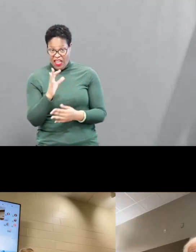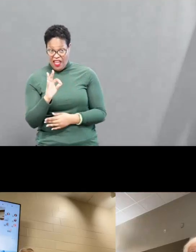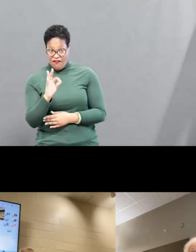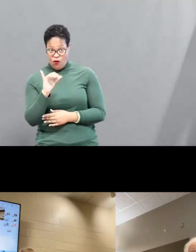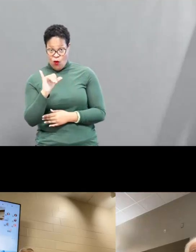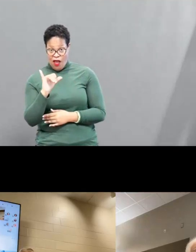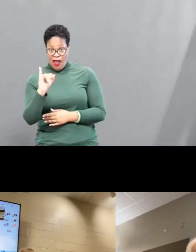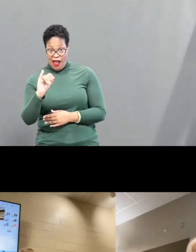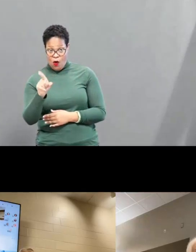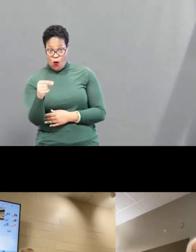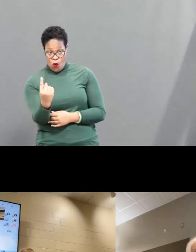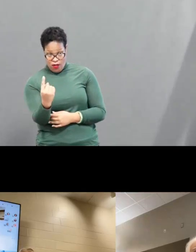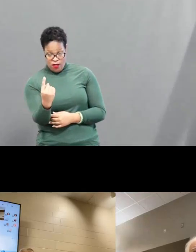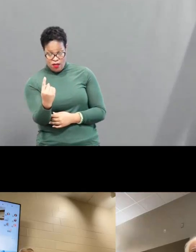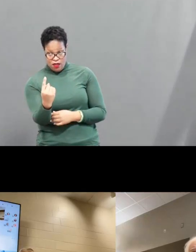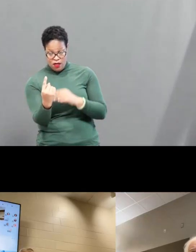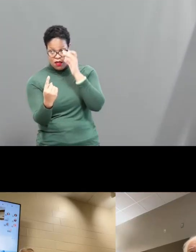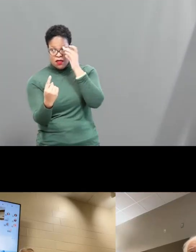only,